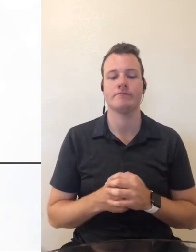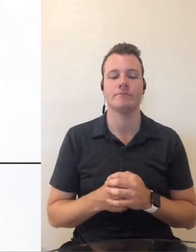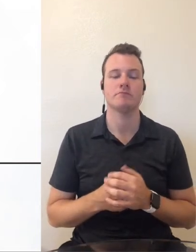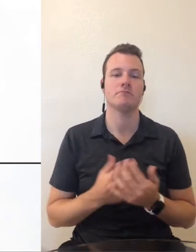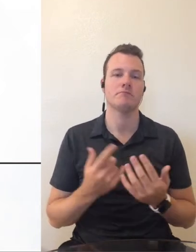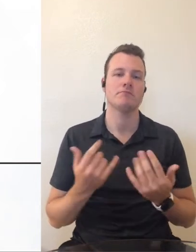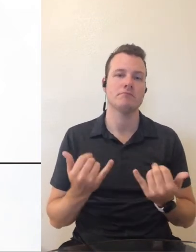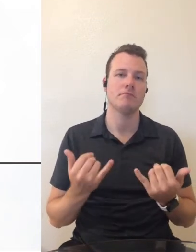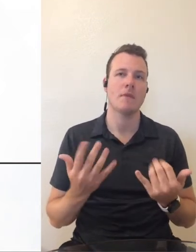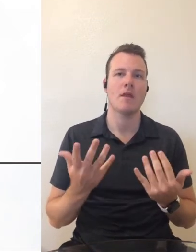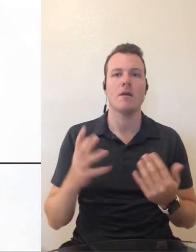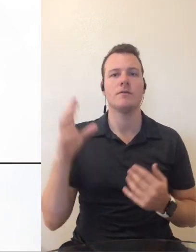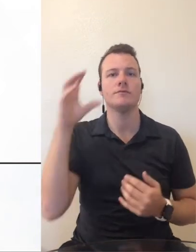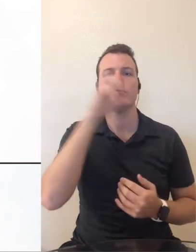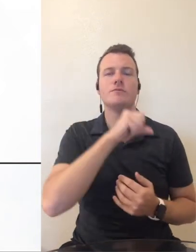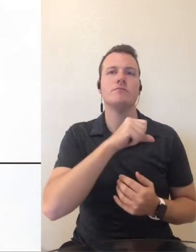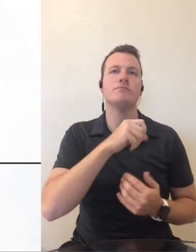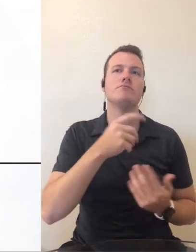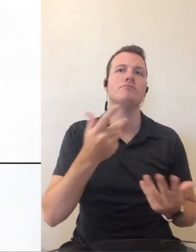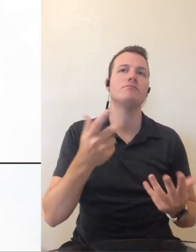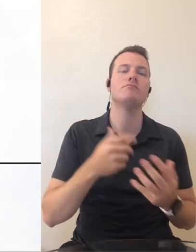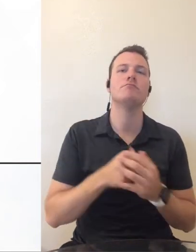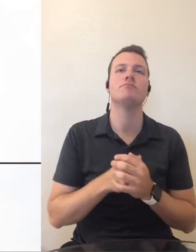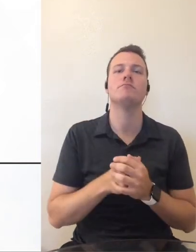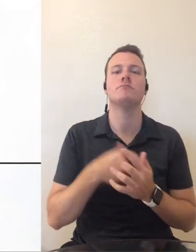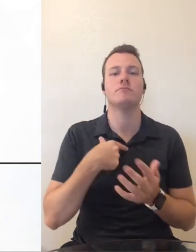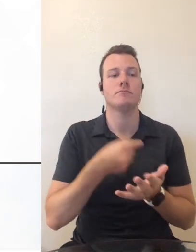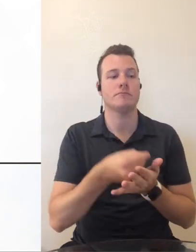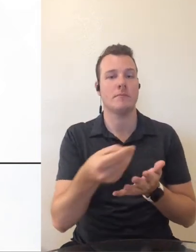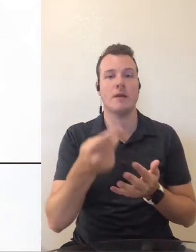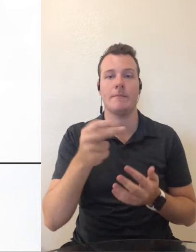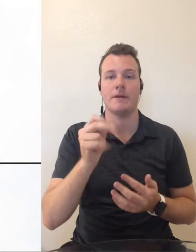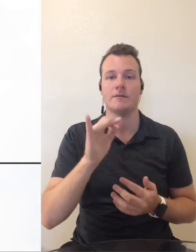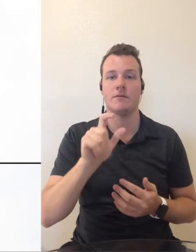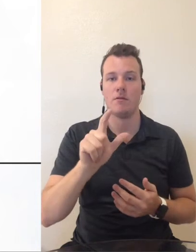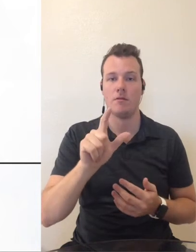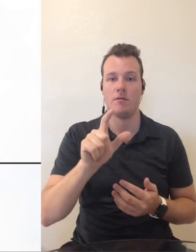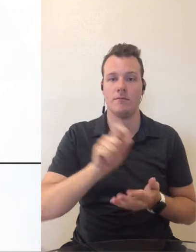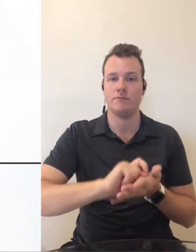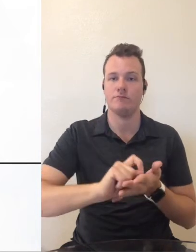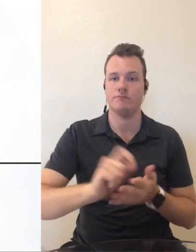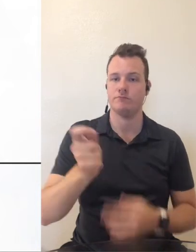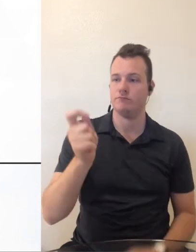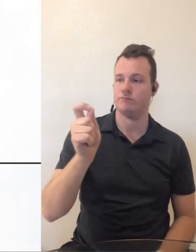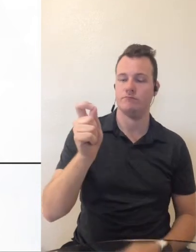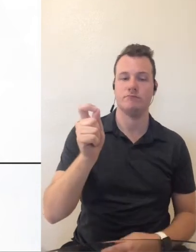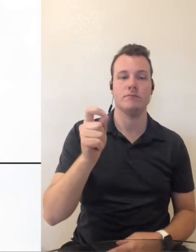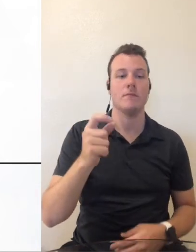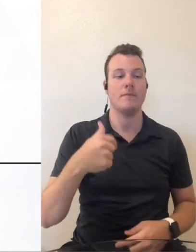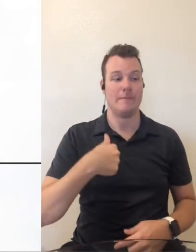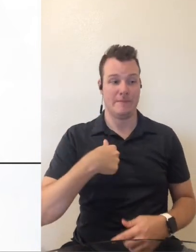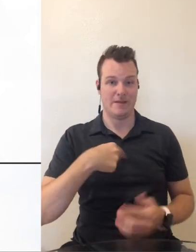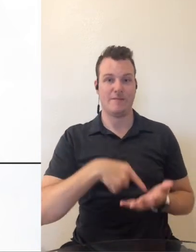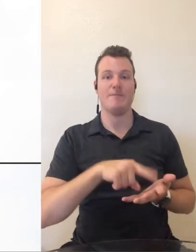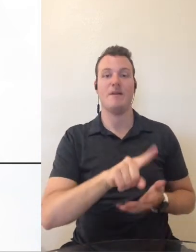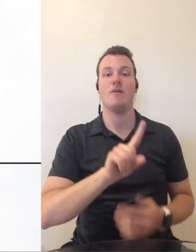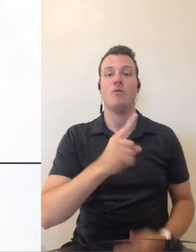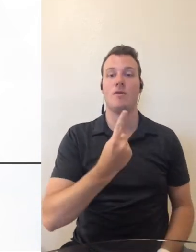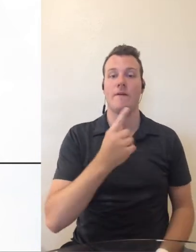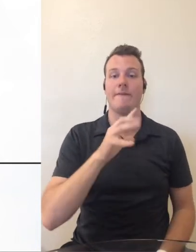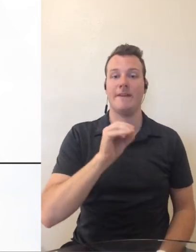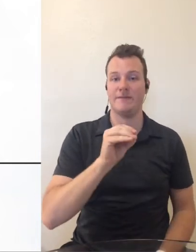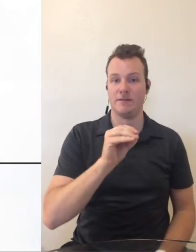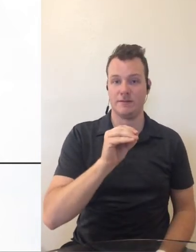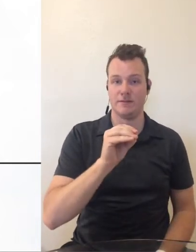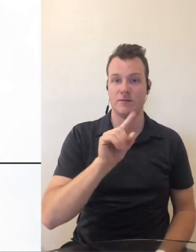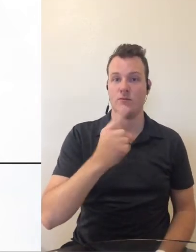to give you an example, let's assume that I decided to purchase a pencil and the pencil costs me